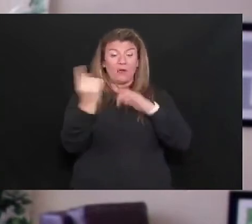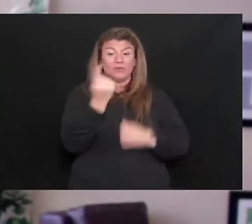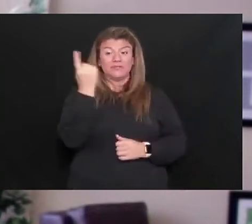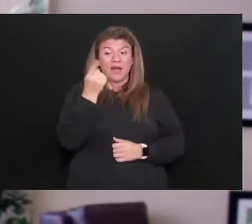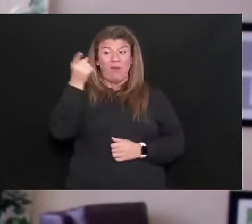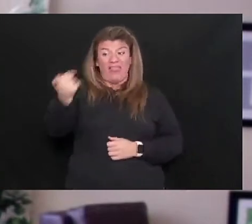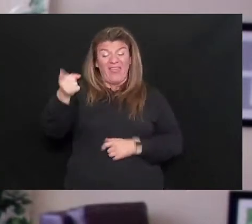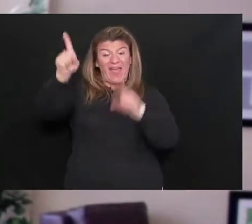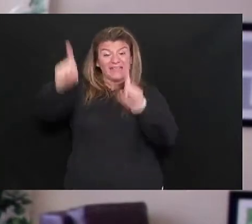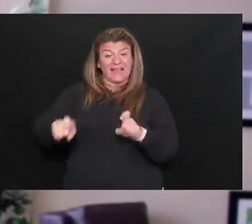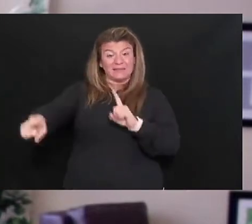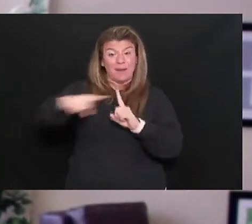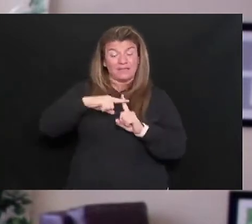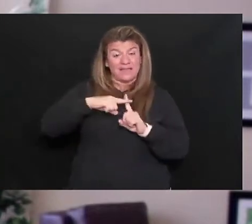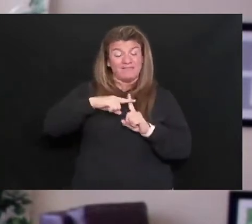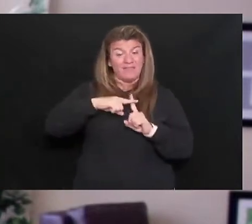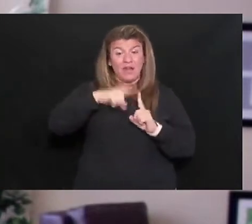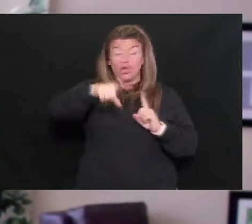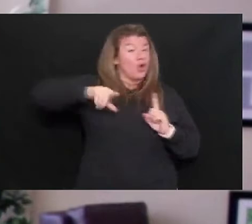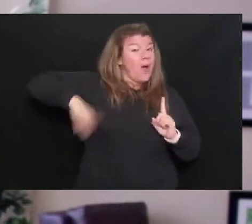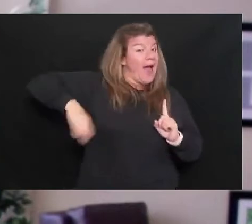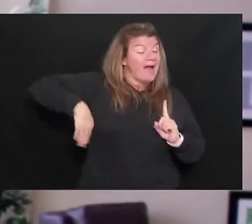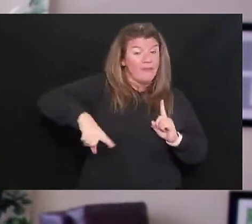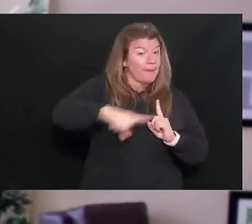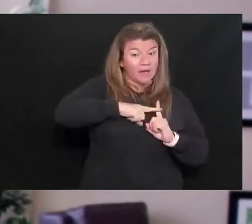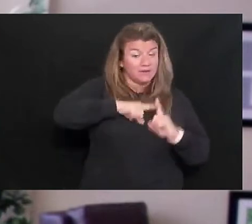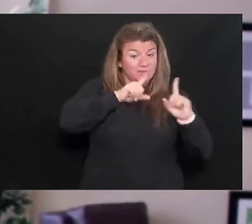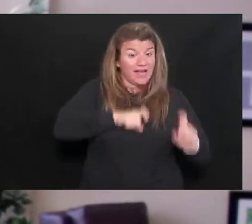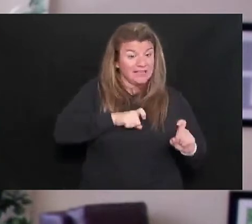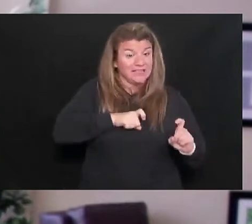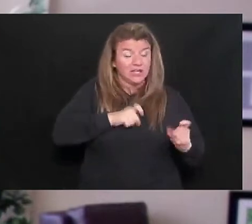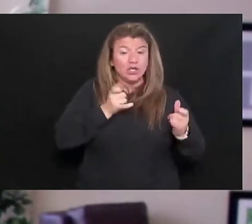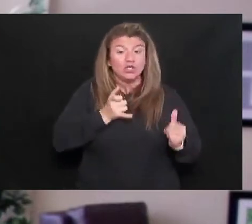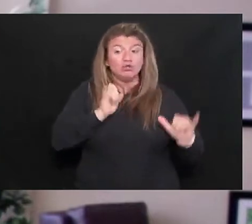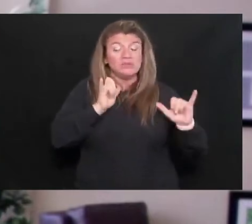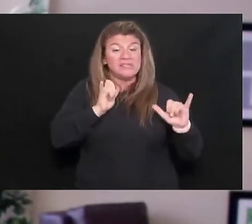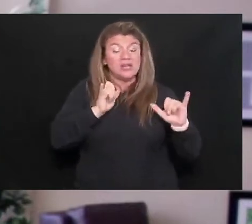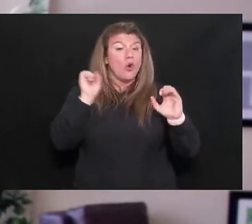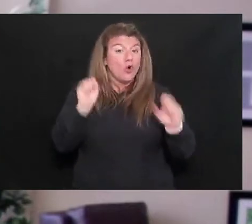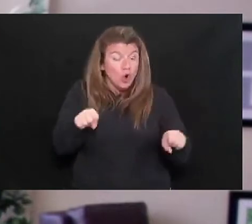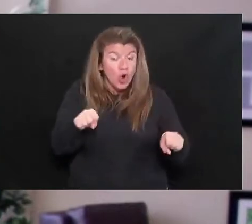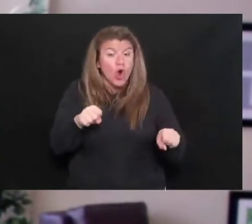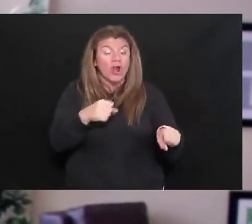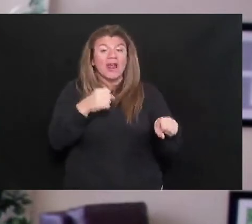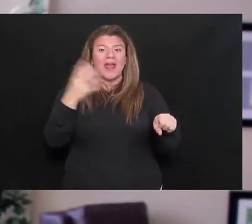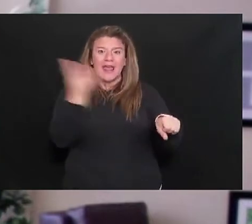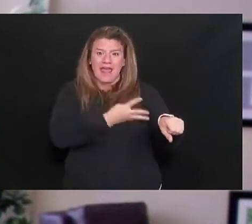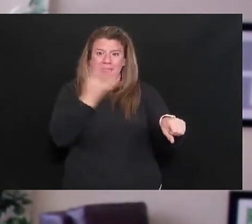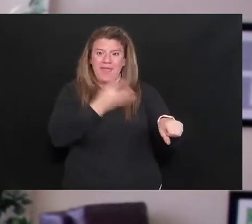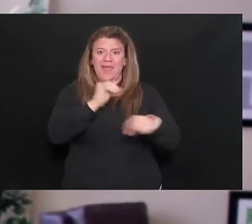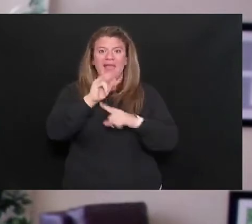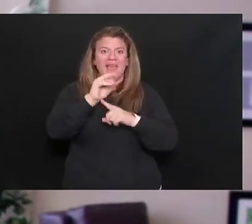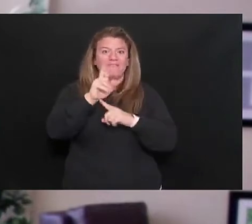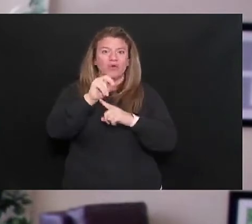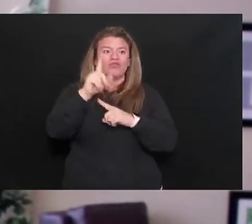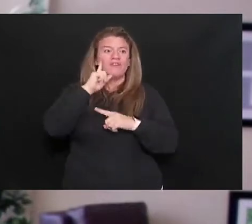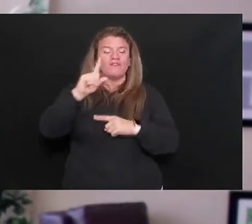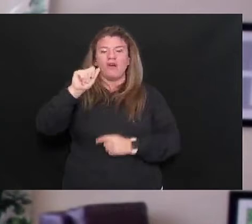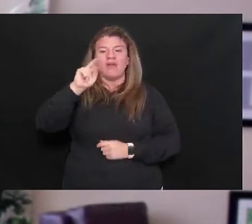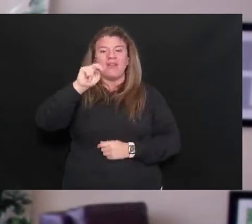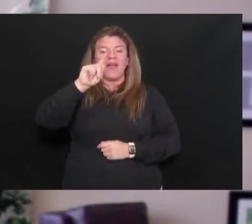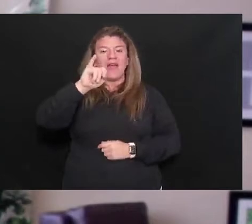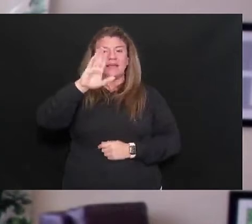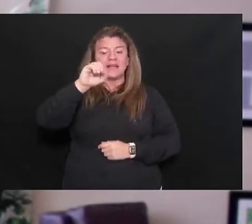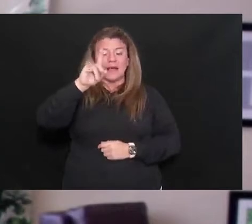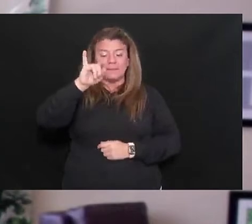tests positive and you haven't tested positive, you still may be a candidate for the monoclonal antibody infusion. And if you